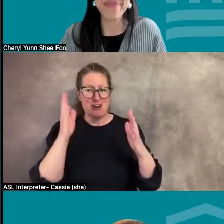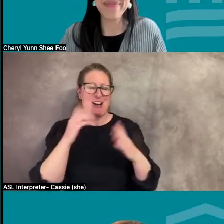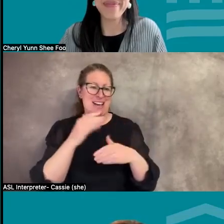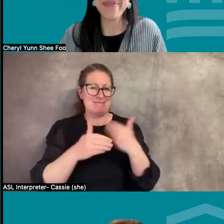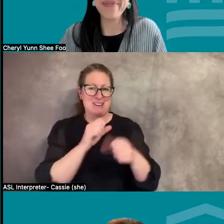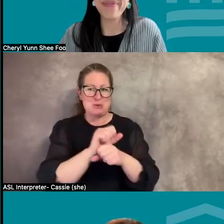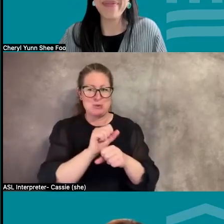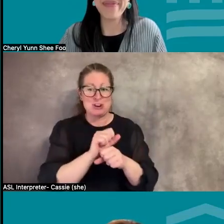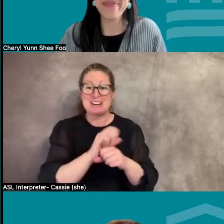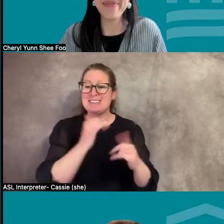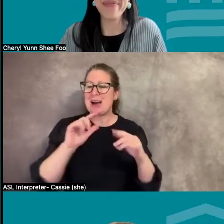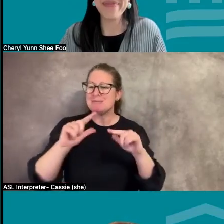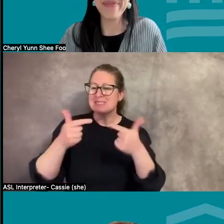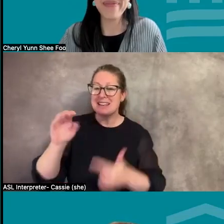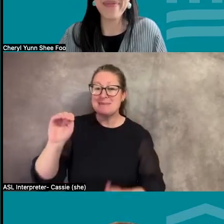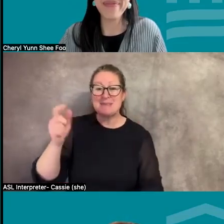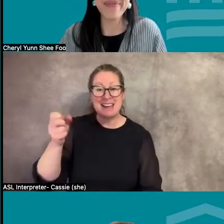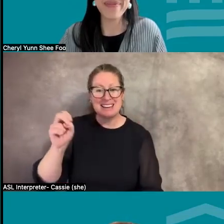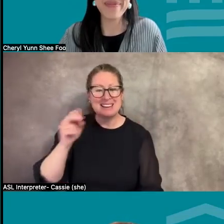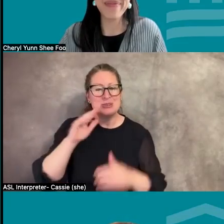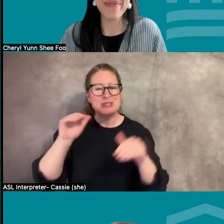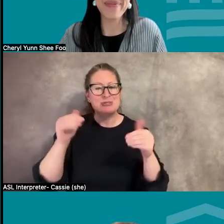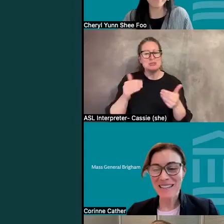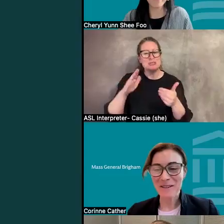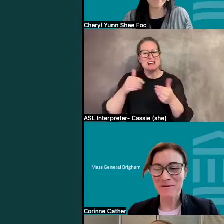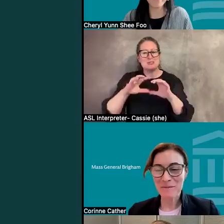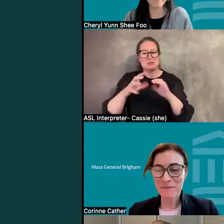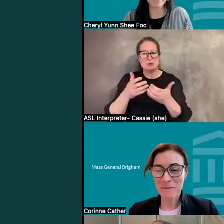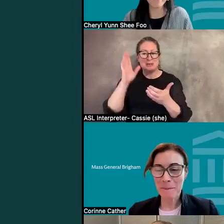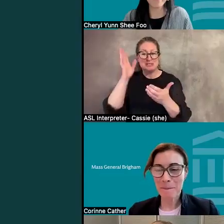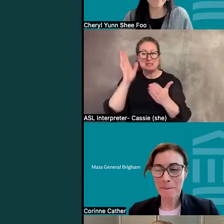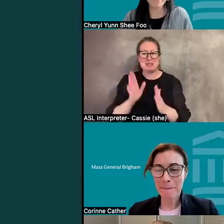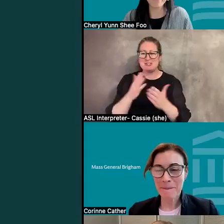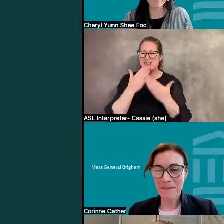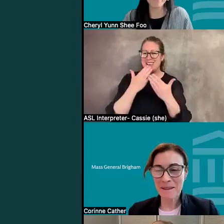who is going to introduce our next group of speakers. Thank you.